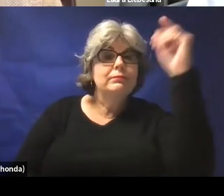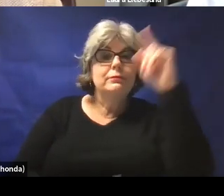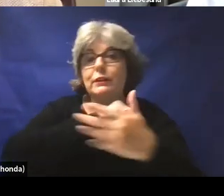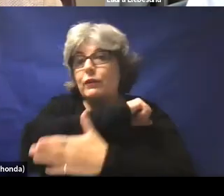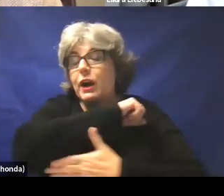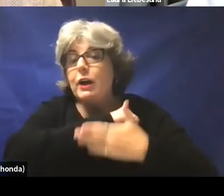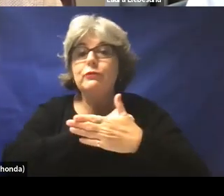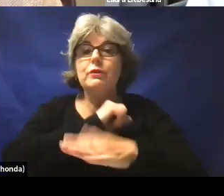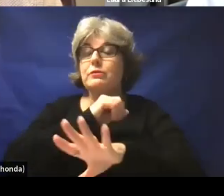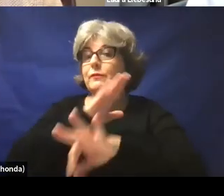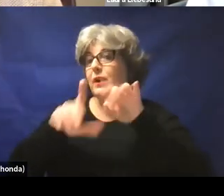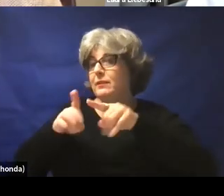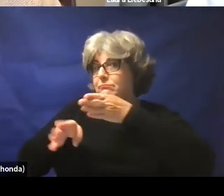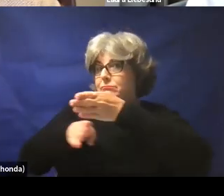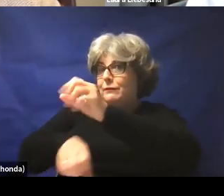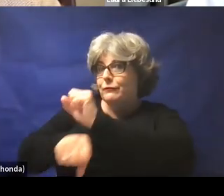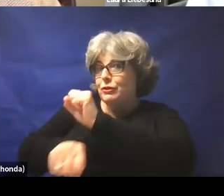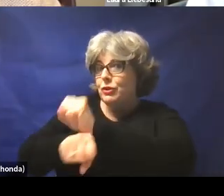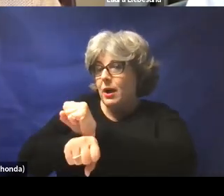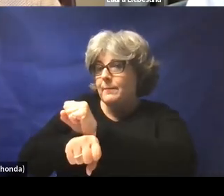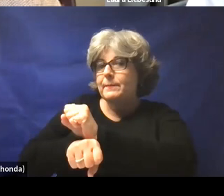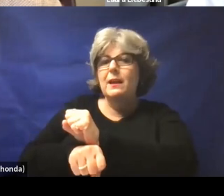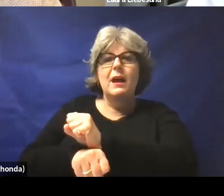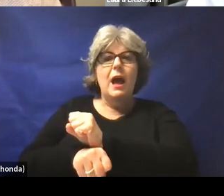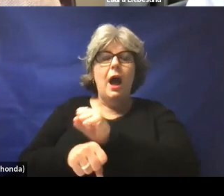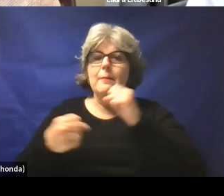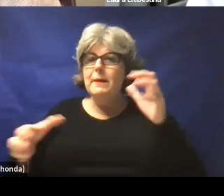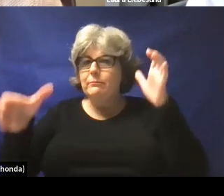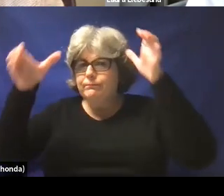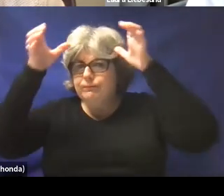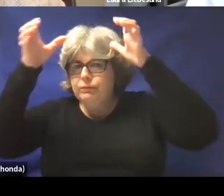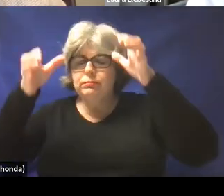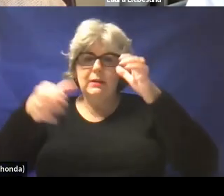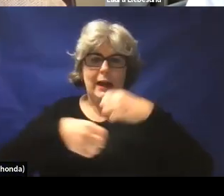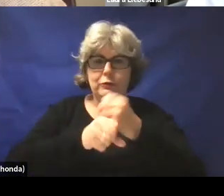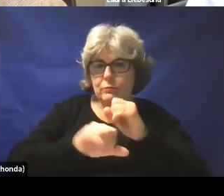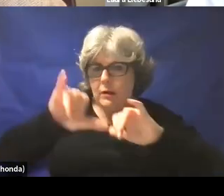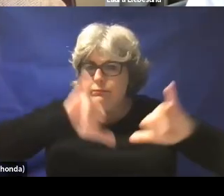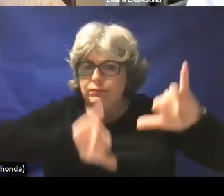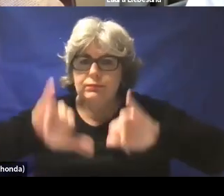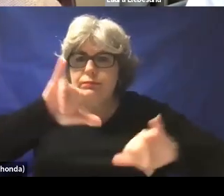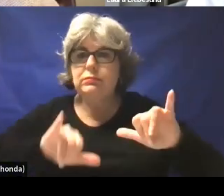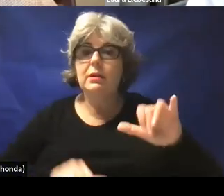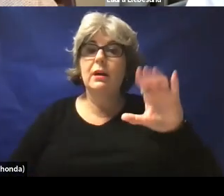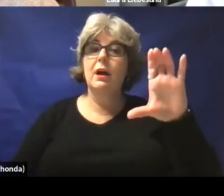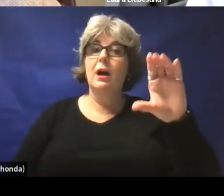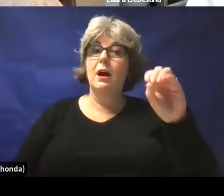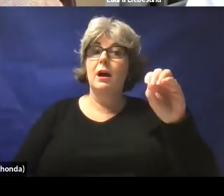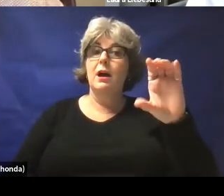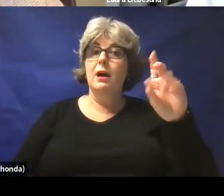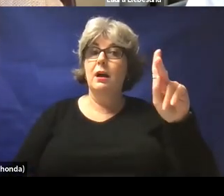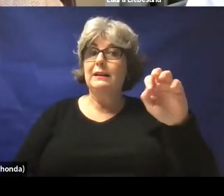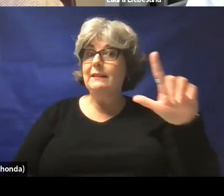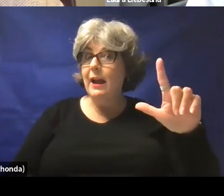profession. And so we also lost knowledge about how to make these drinks and what these drinks even were. Cocktails didn't really come